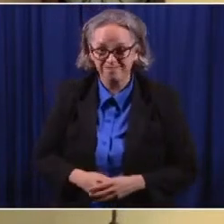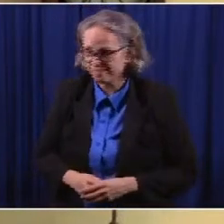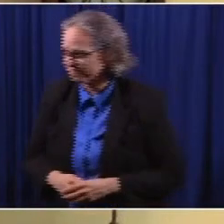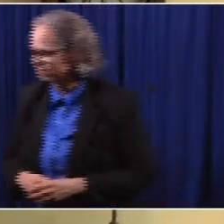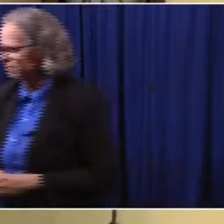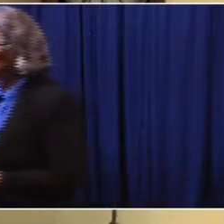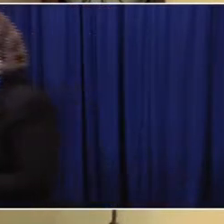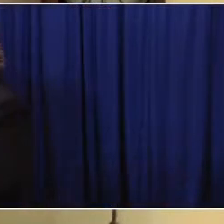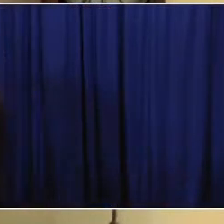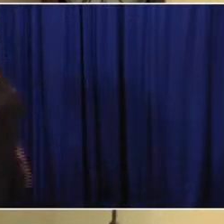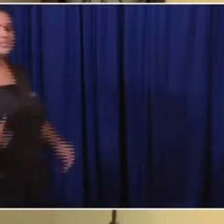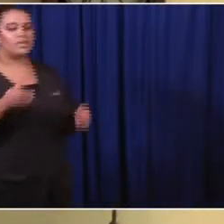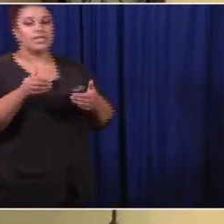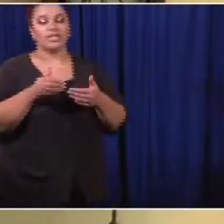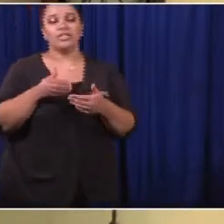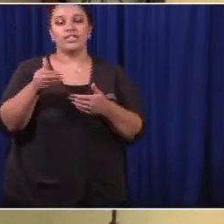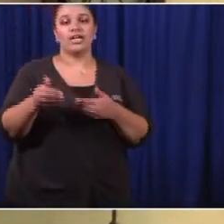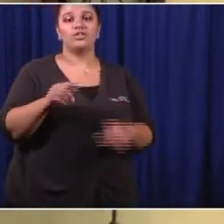Hey, Governor.